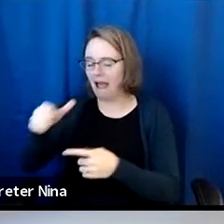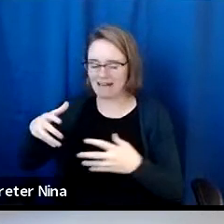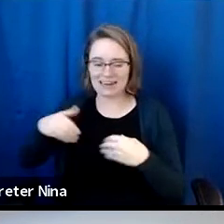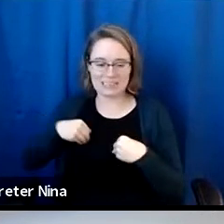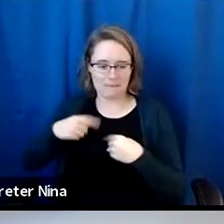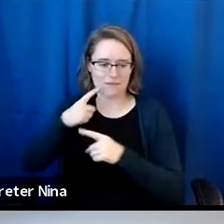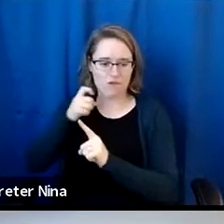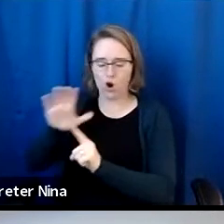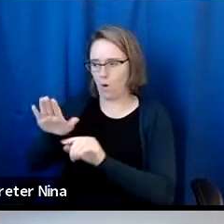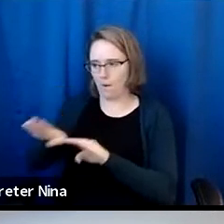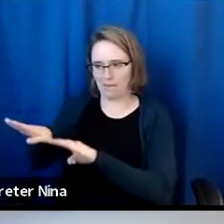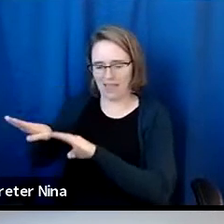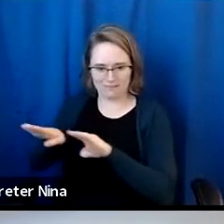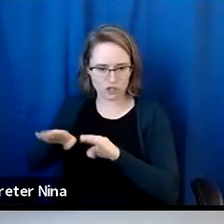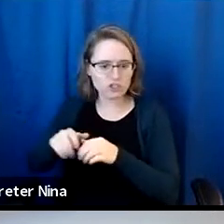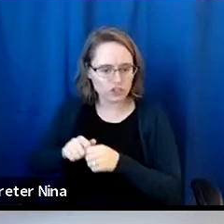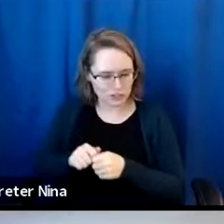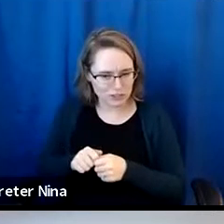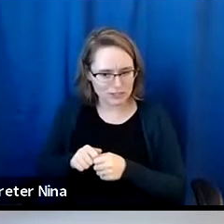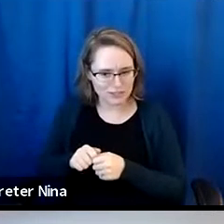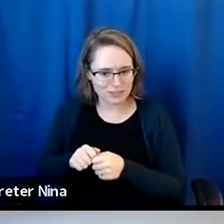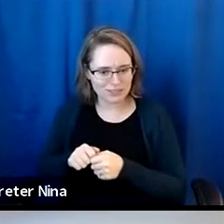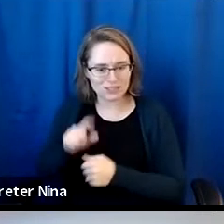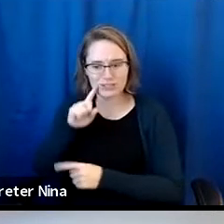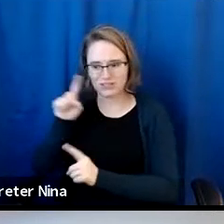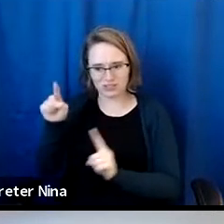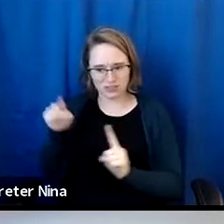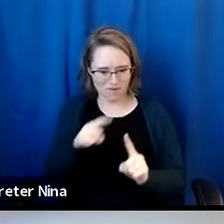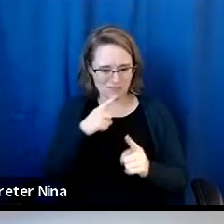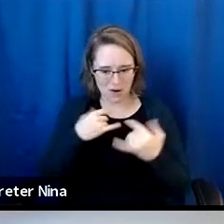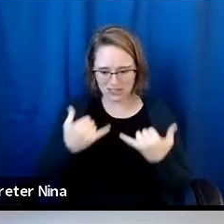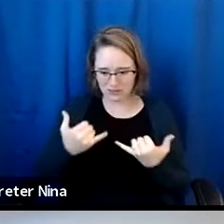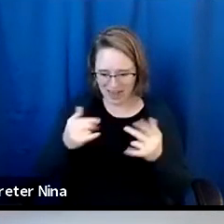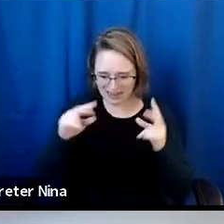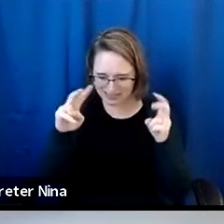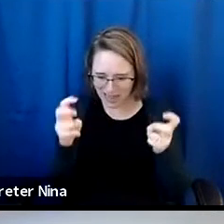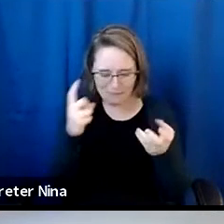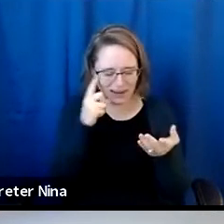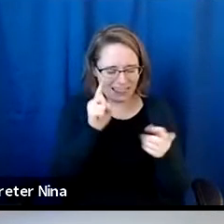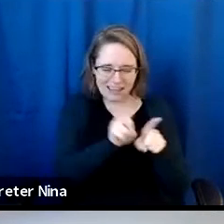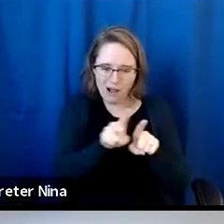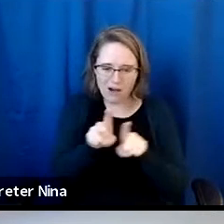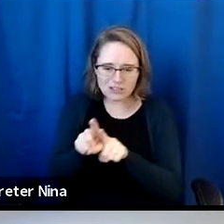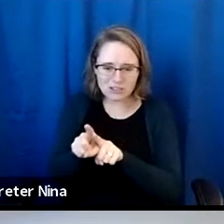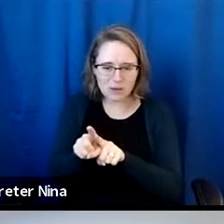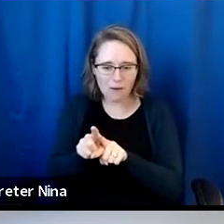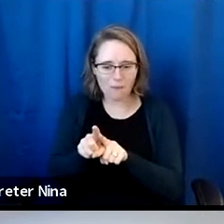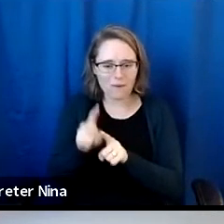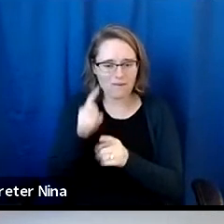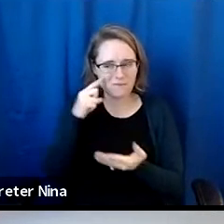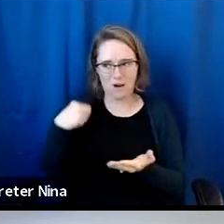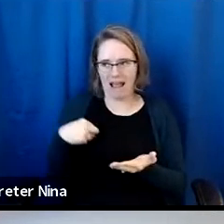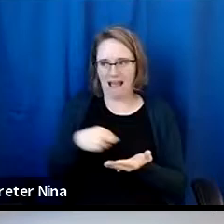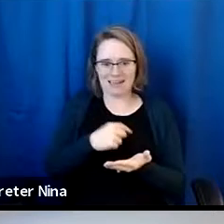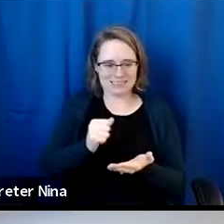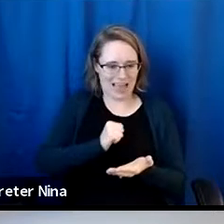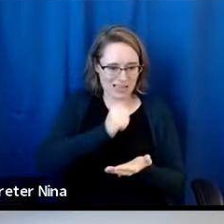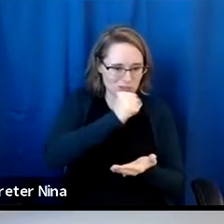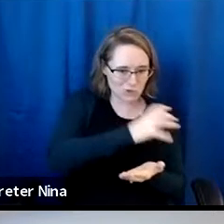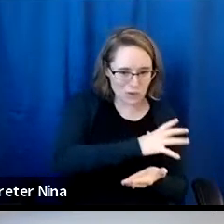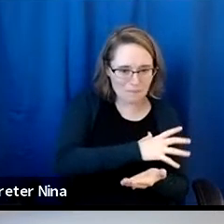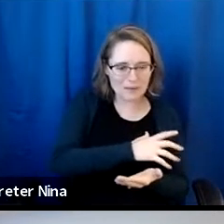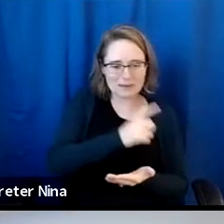behaviors. And I think that, taking it back to what this table talk is about, I think there's also things for us as women, as